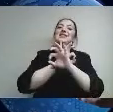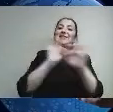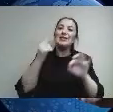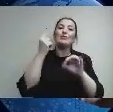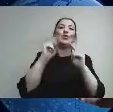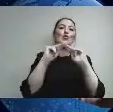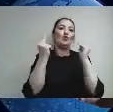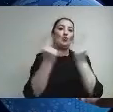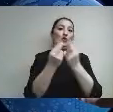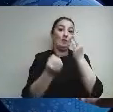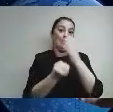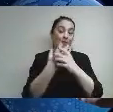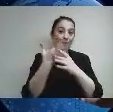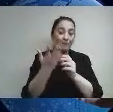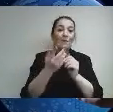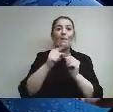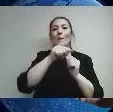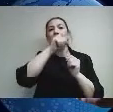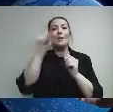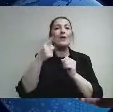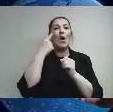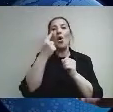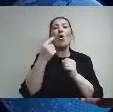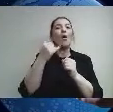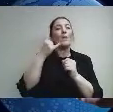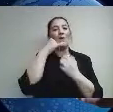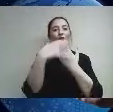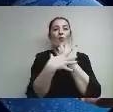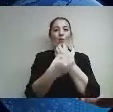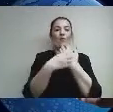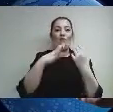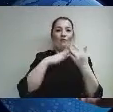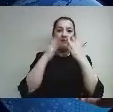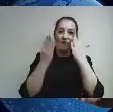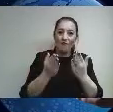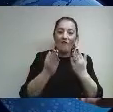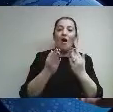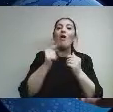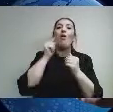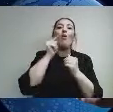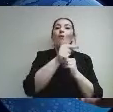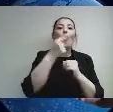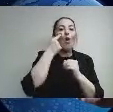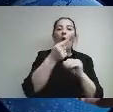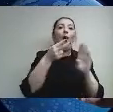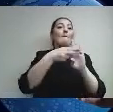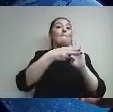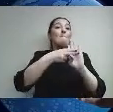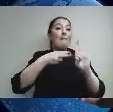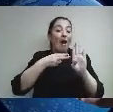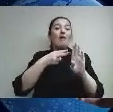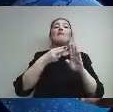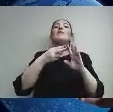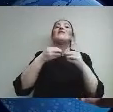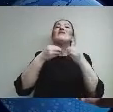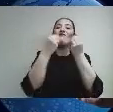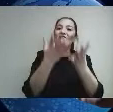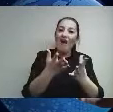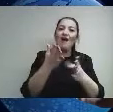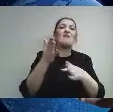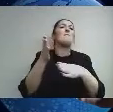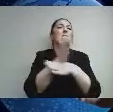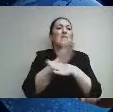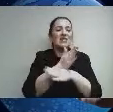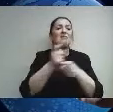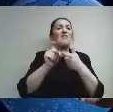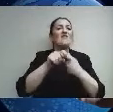which enables people to hear the brands and products by companies